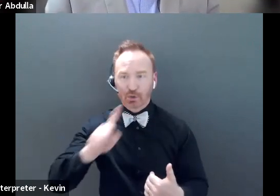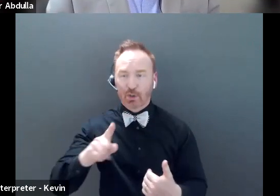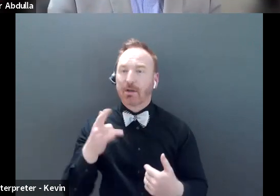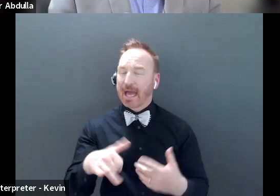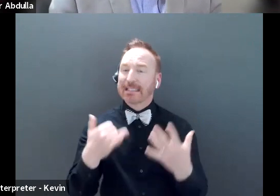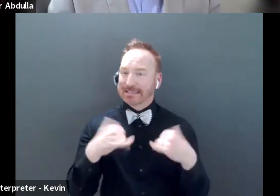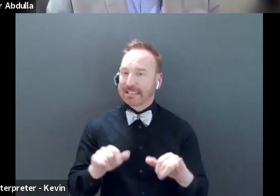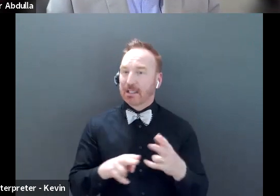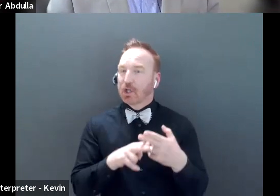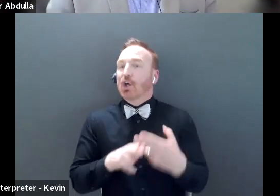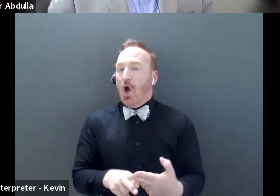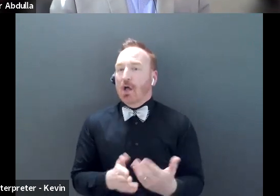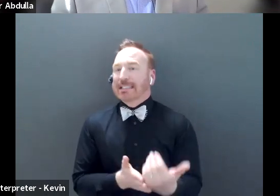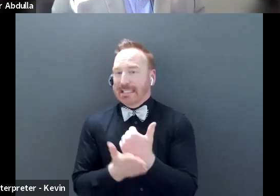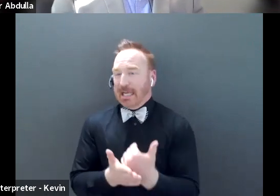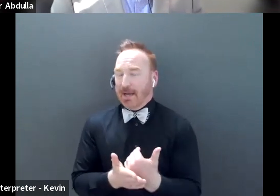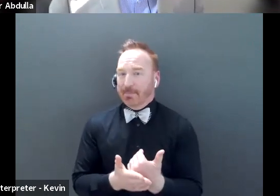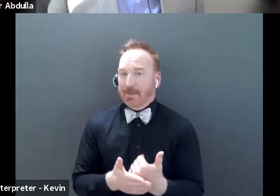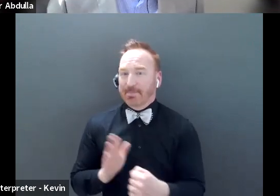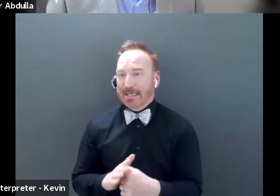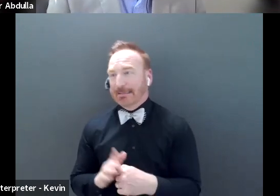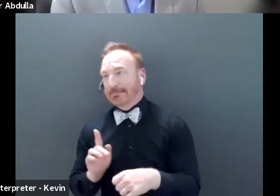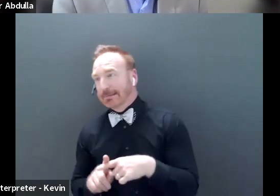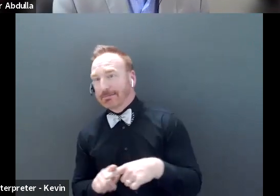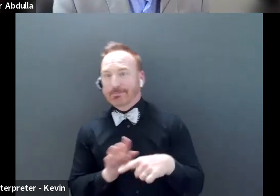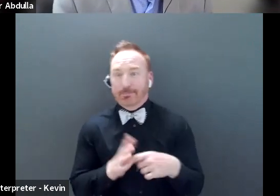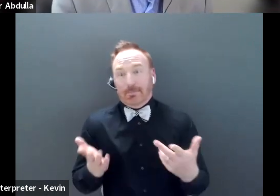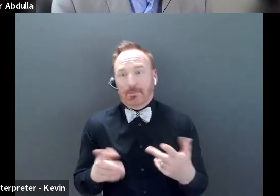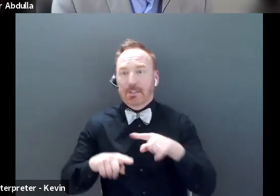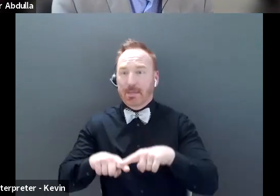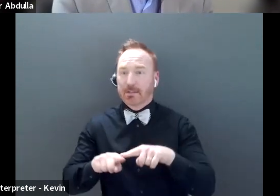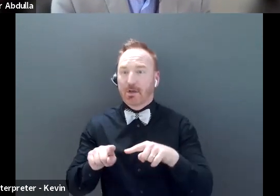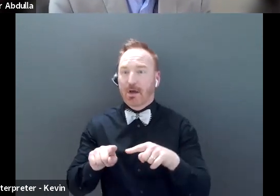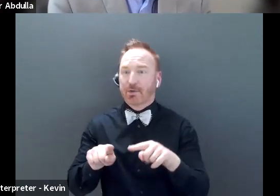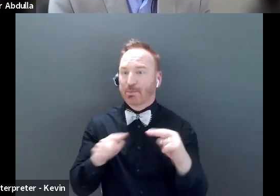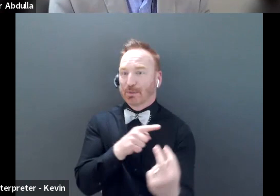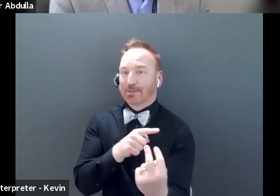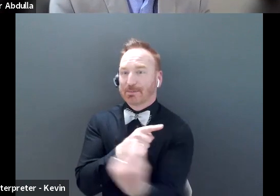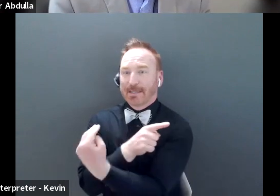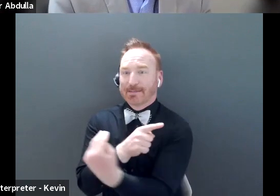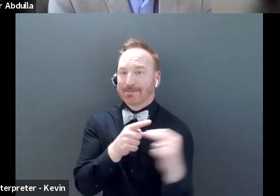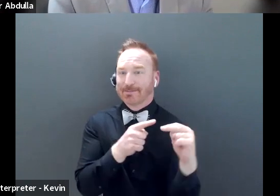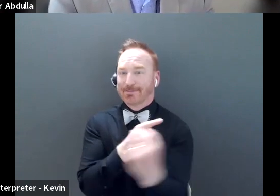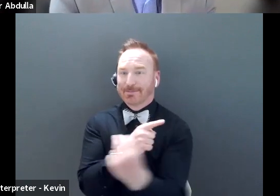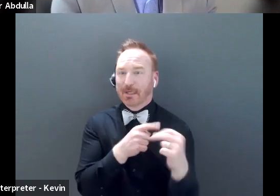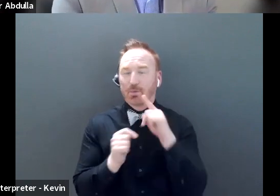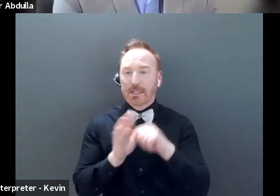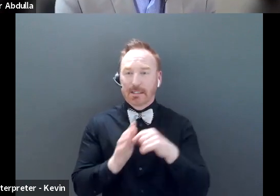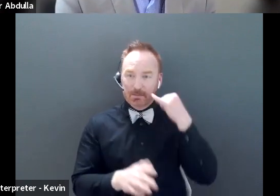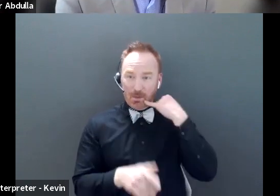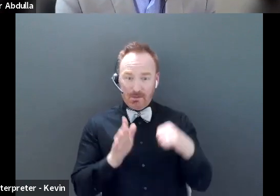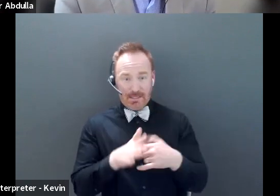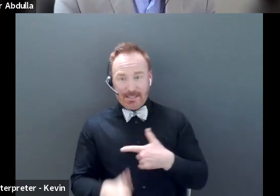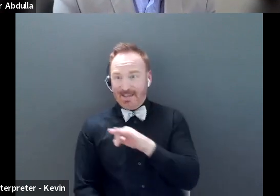or fortunately, depends on your point of view. But yes, if you pay something, so a management fee or an amount